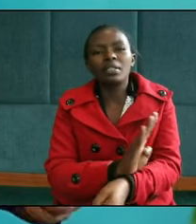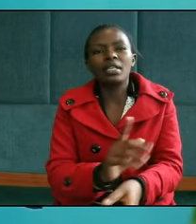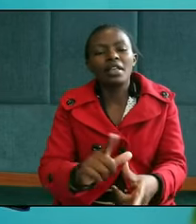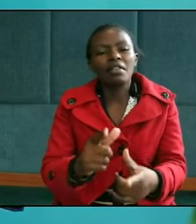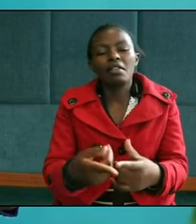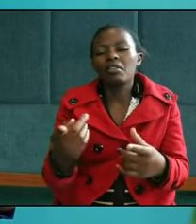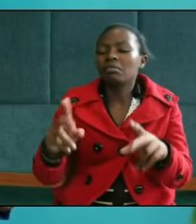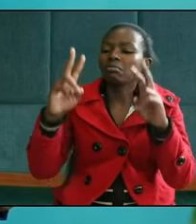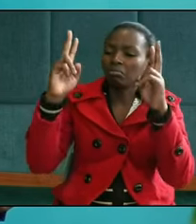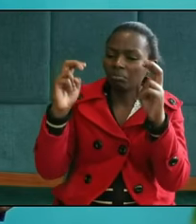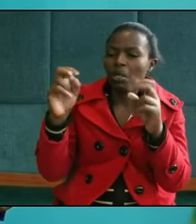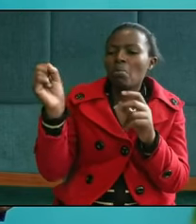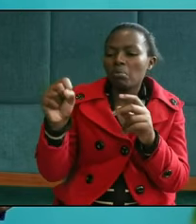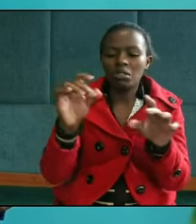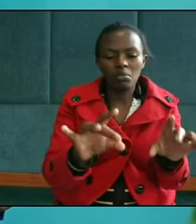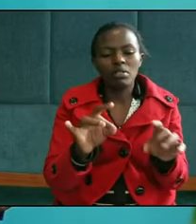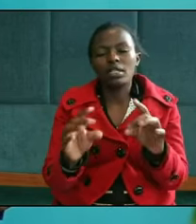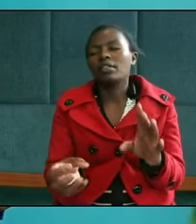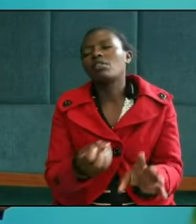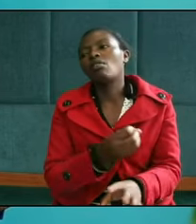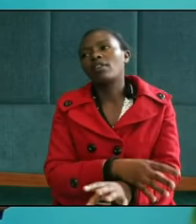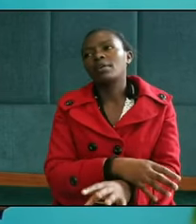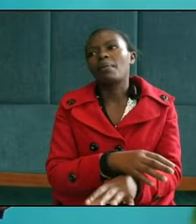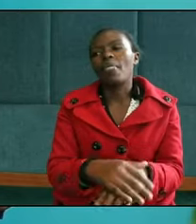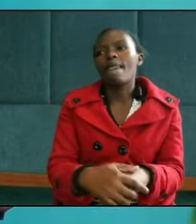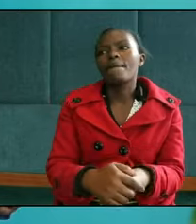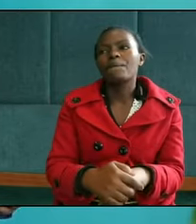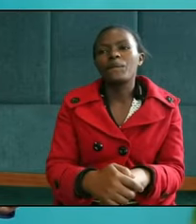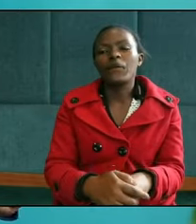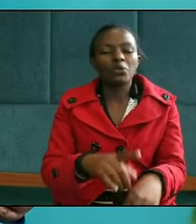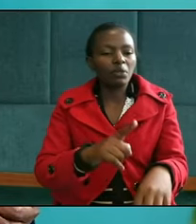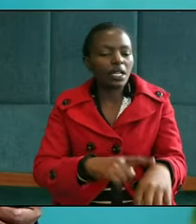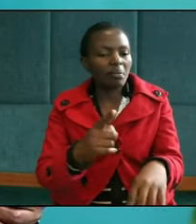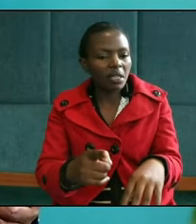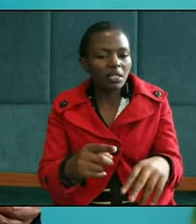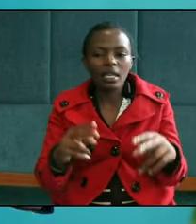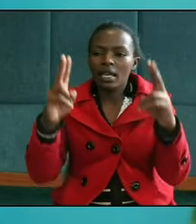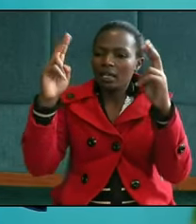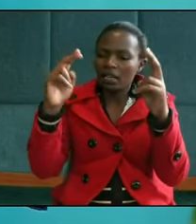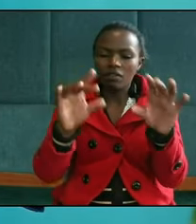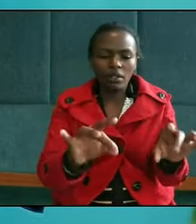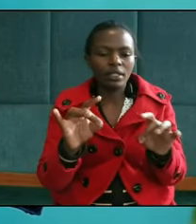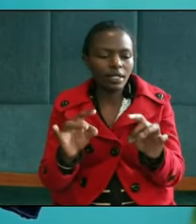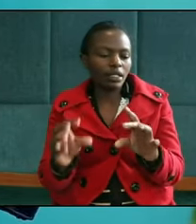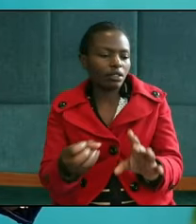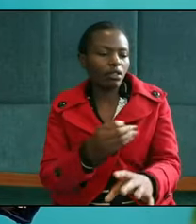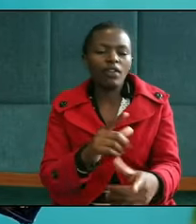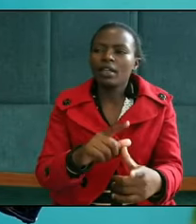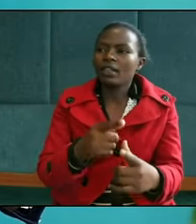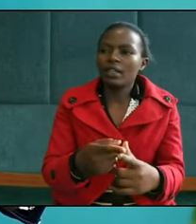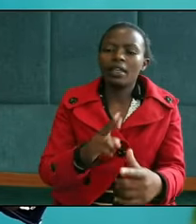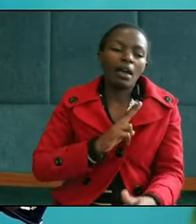Now, when Satan takes over, it means we are not going anywhere. Whom shall I